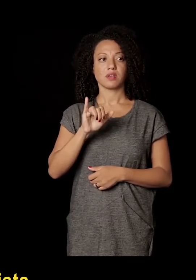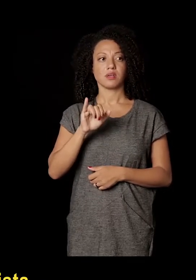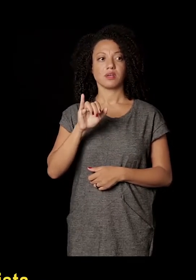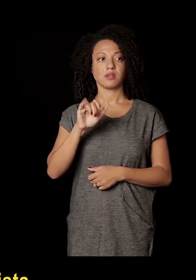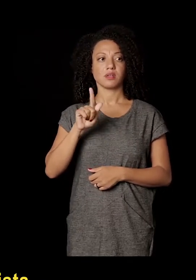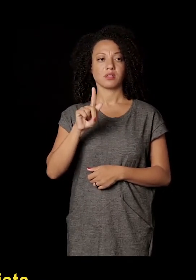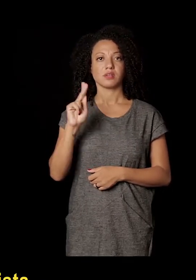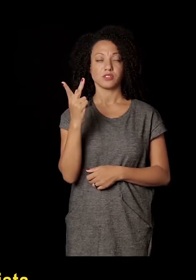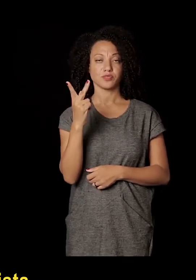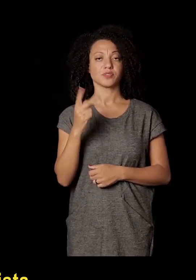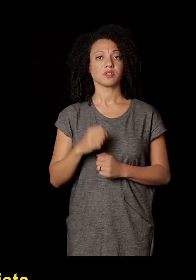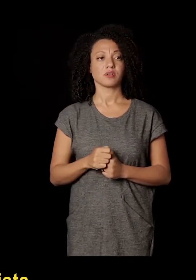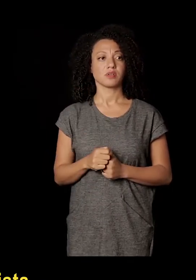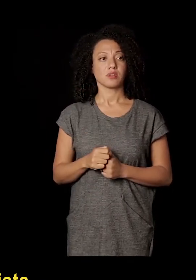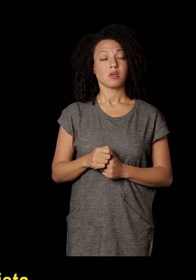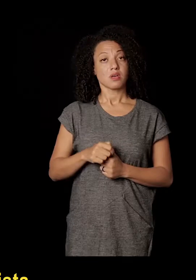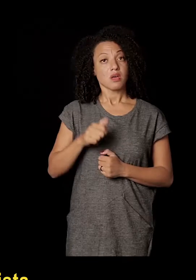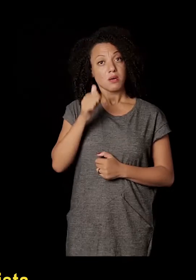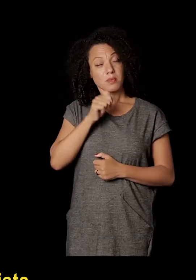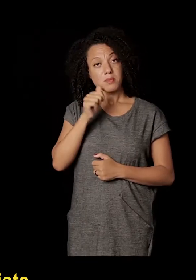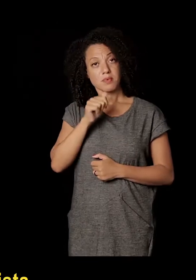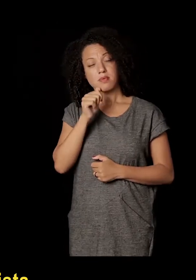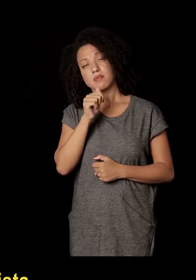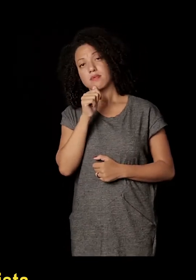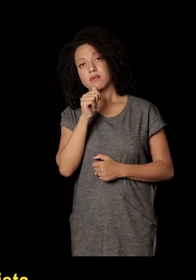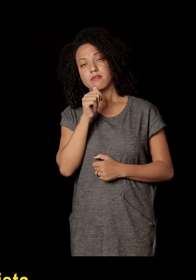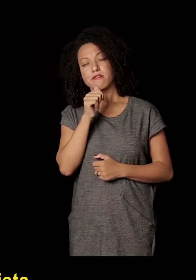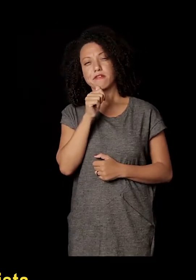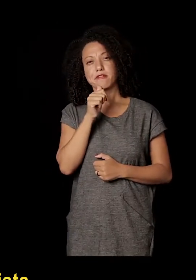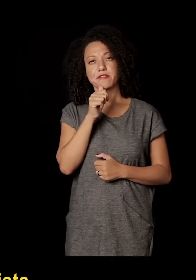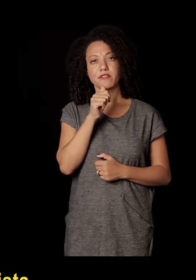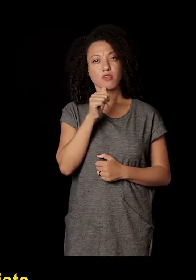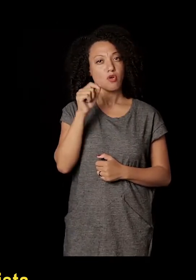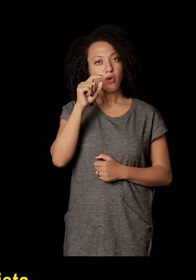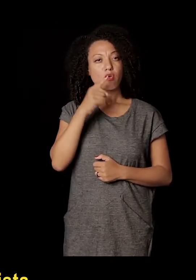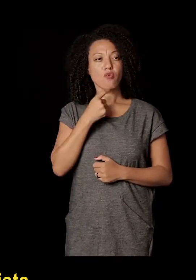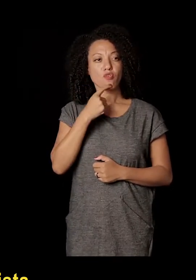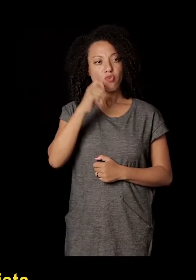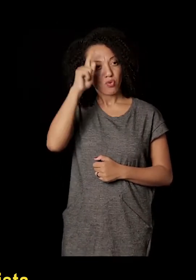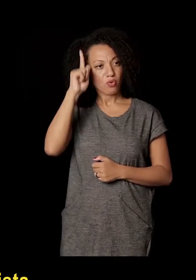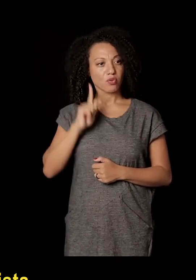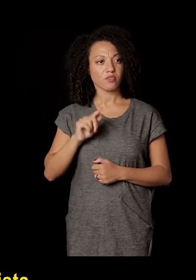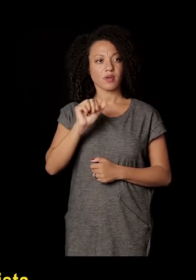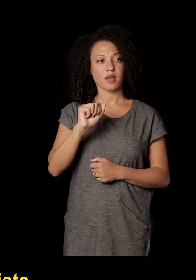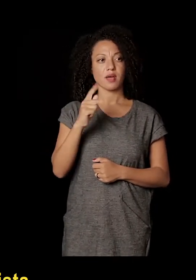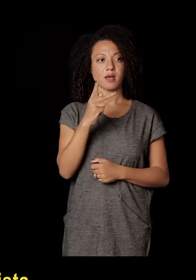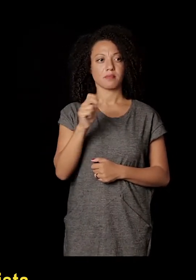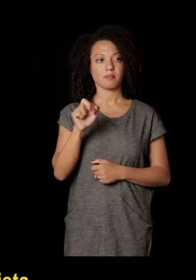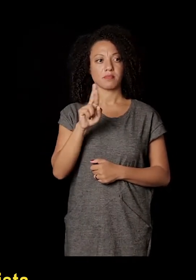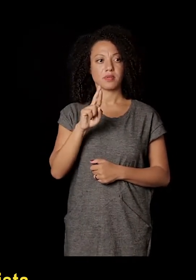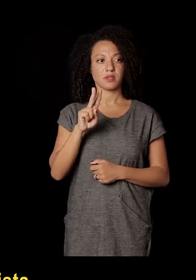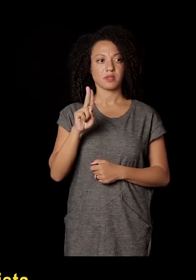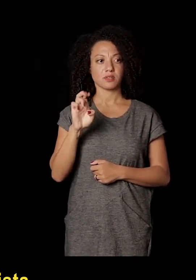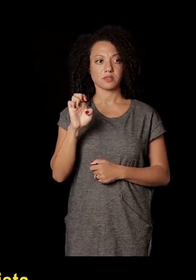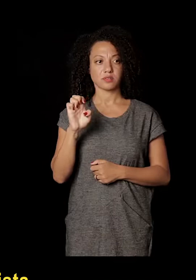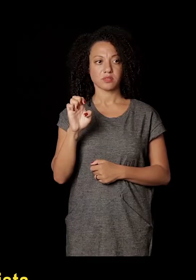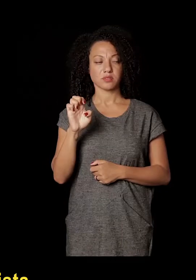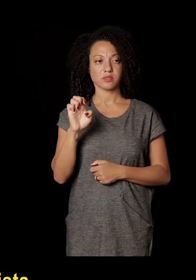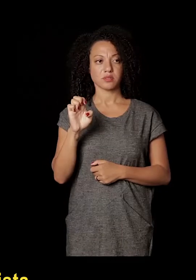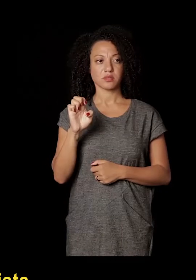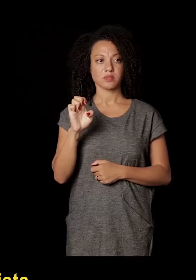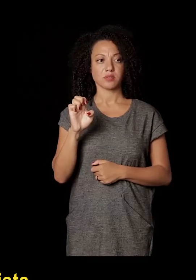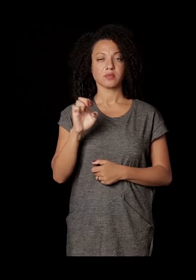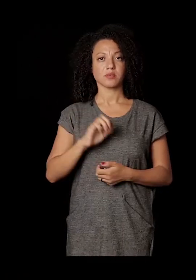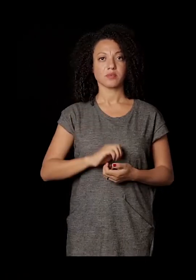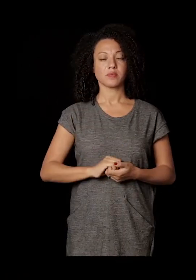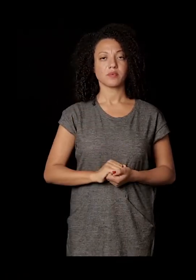This is the, on the left is the reviewer, the red-haired woman is the book editor for Aperture